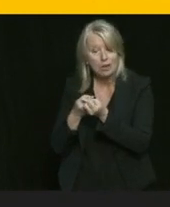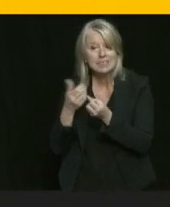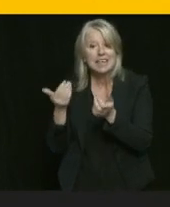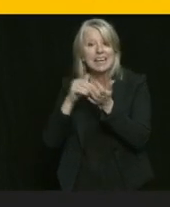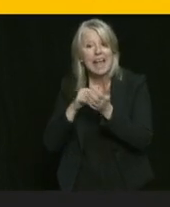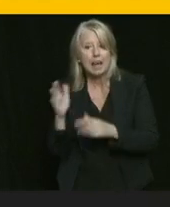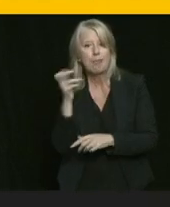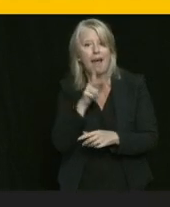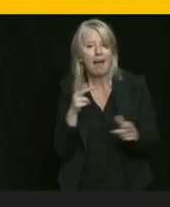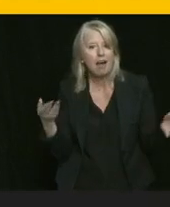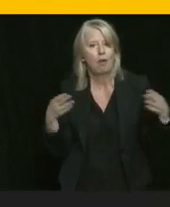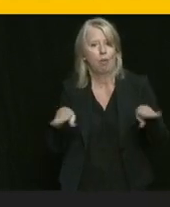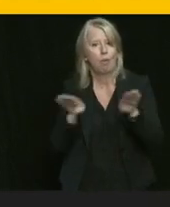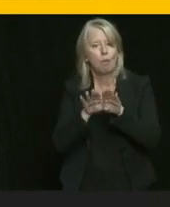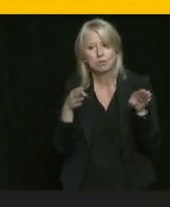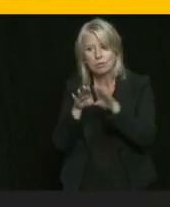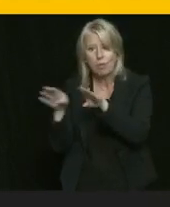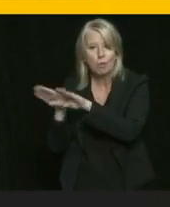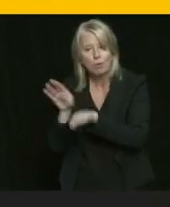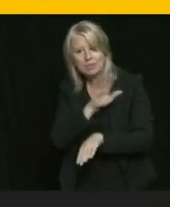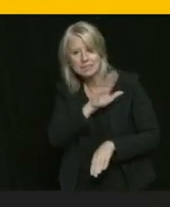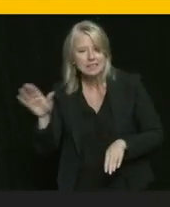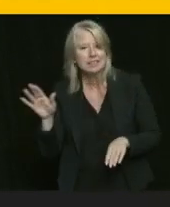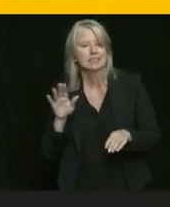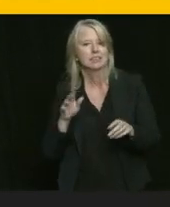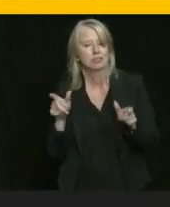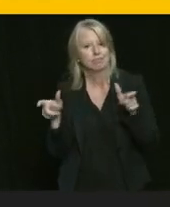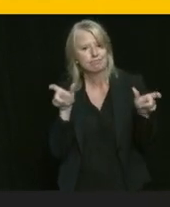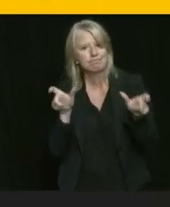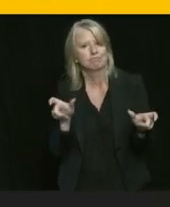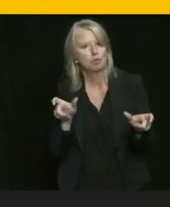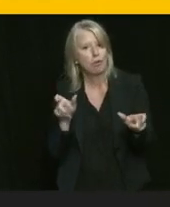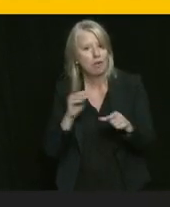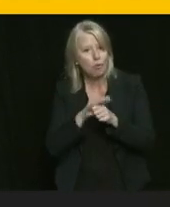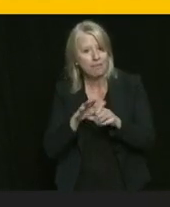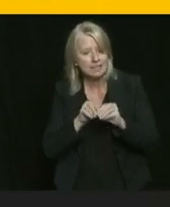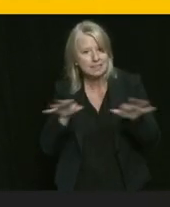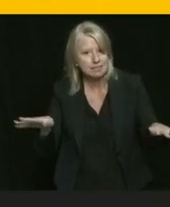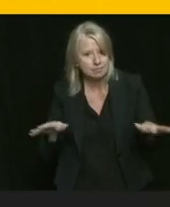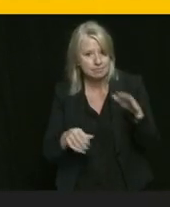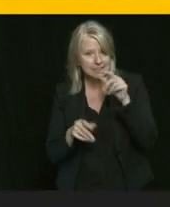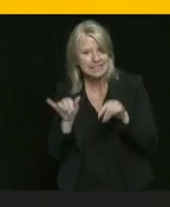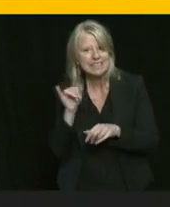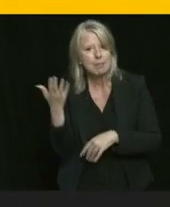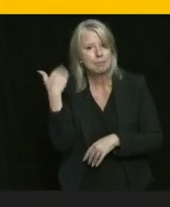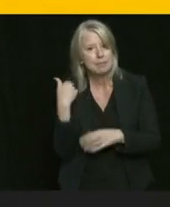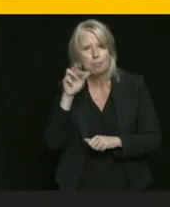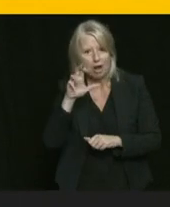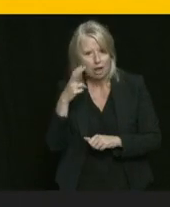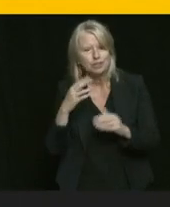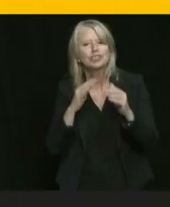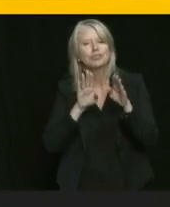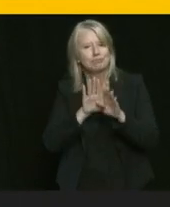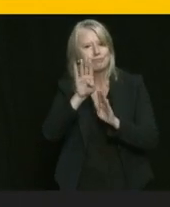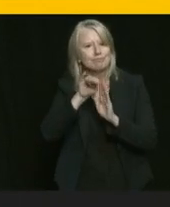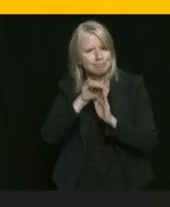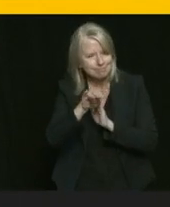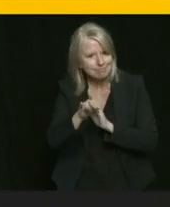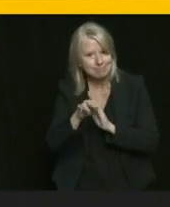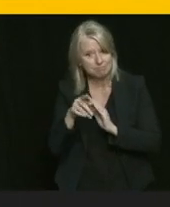like widespread closures, to get this under control? I think, first of all, we are seeing that in certain areas... Full return